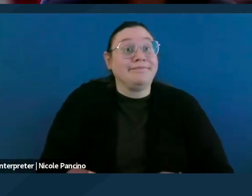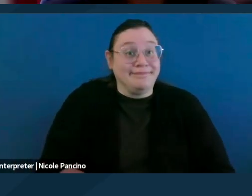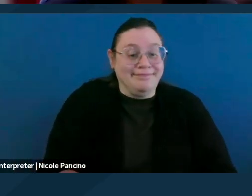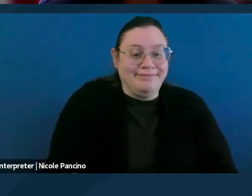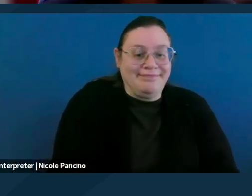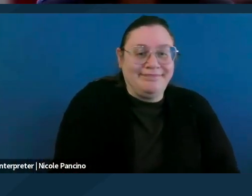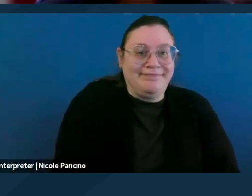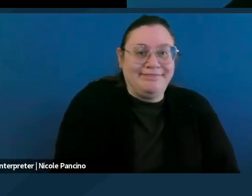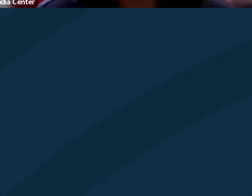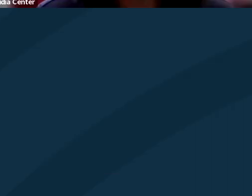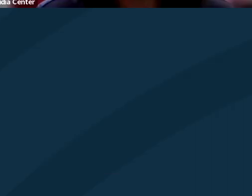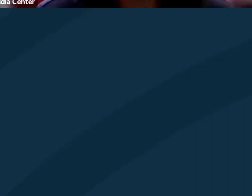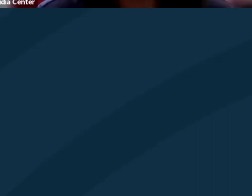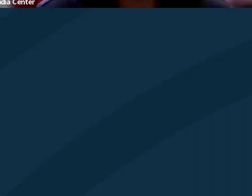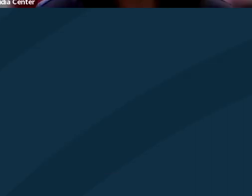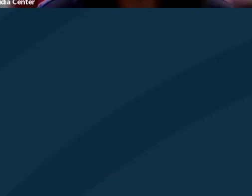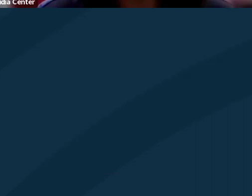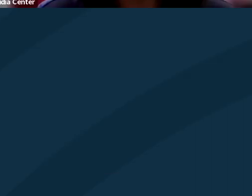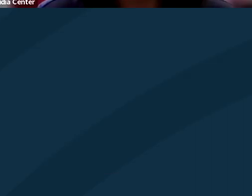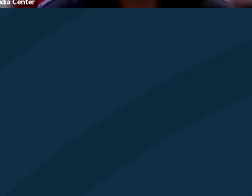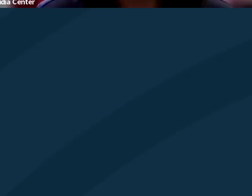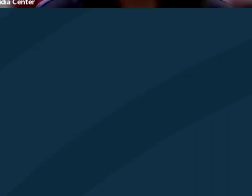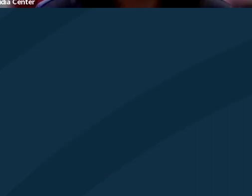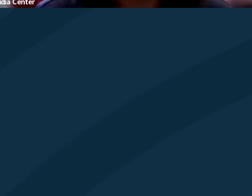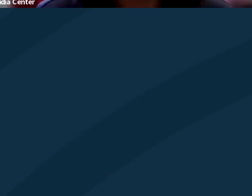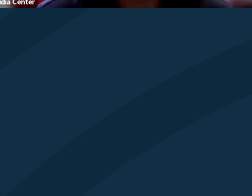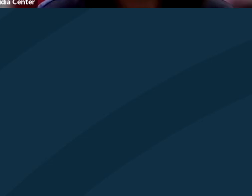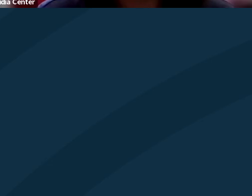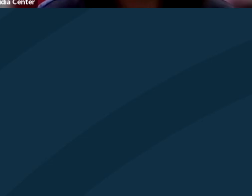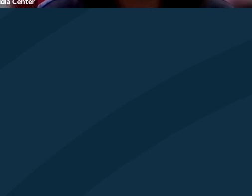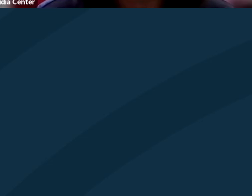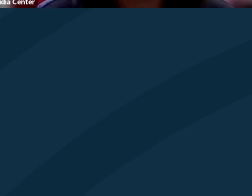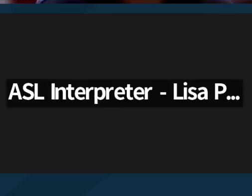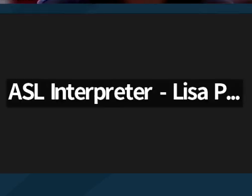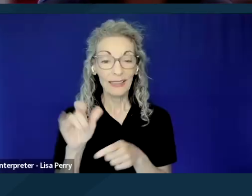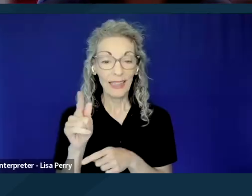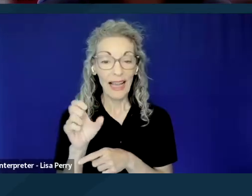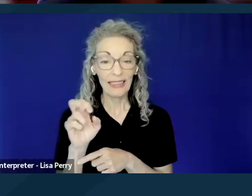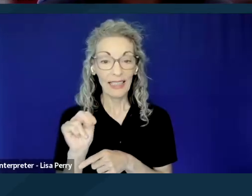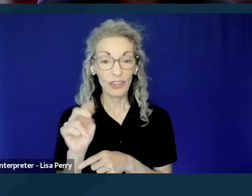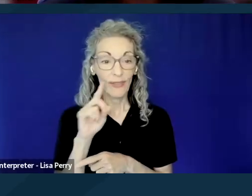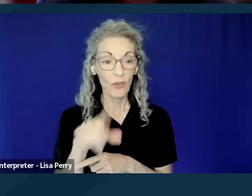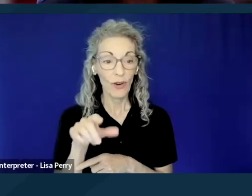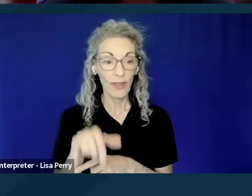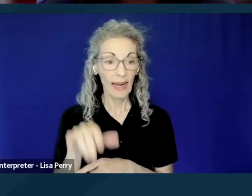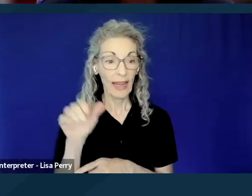There was one more request for a citation for the ABC versus Shoe case, which I've put in the